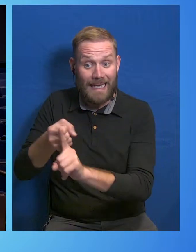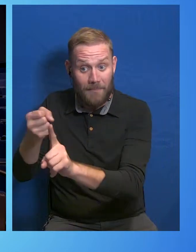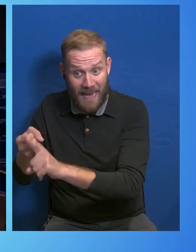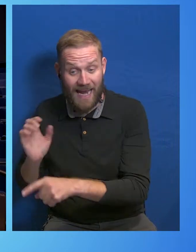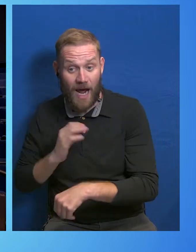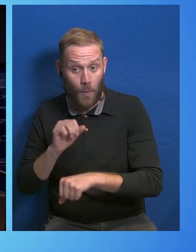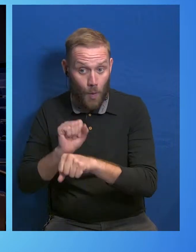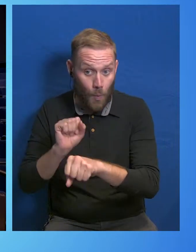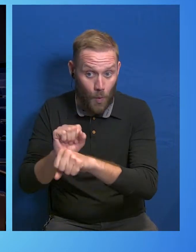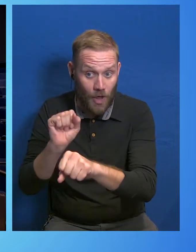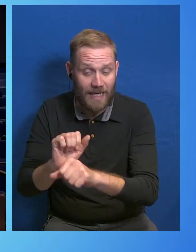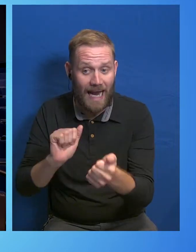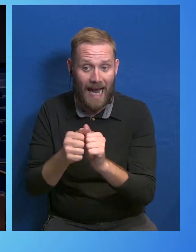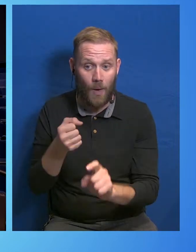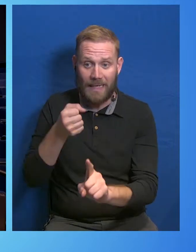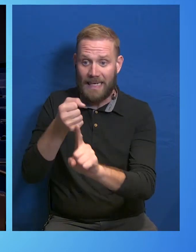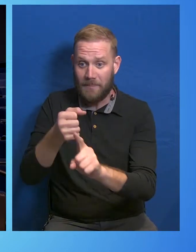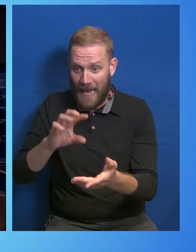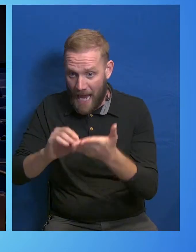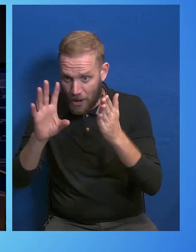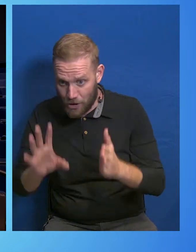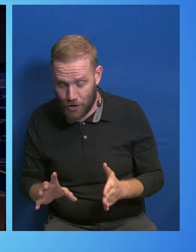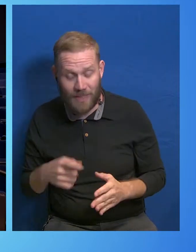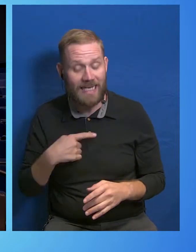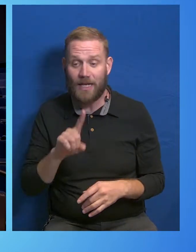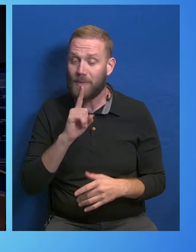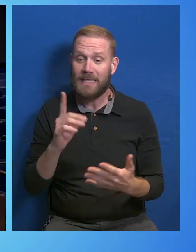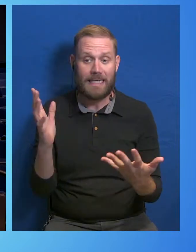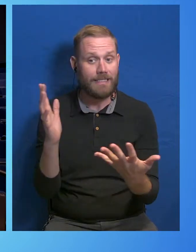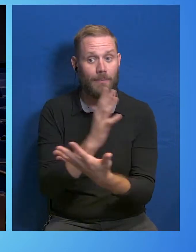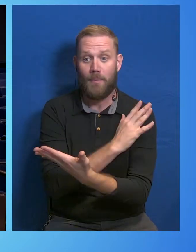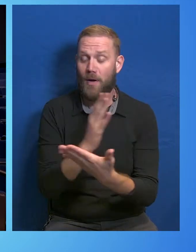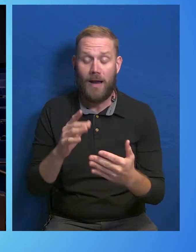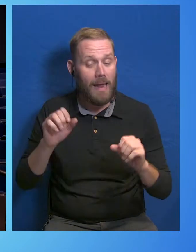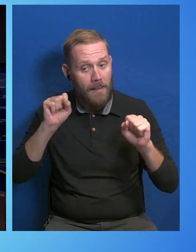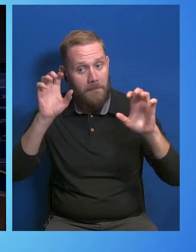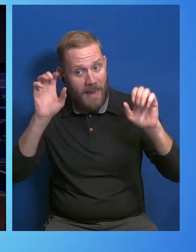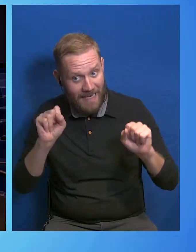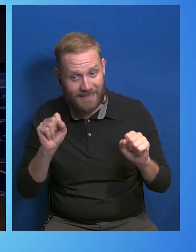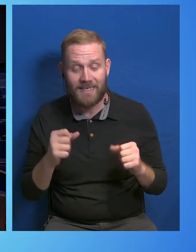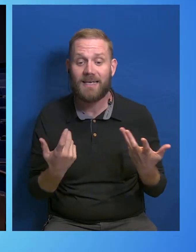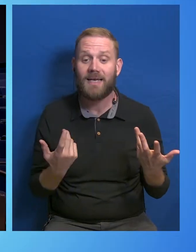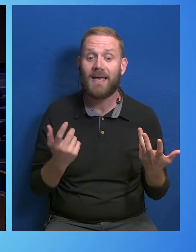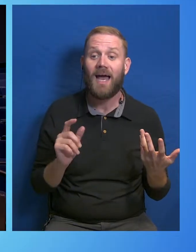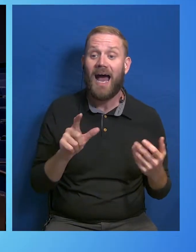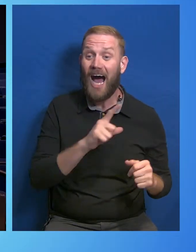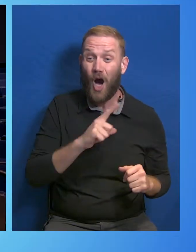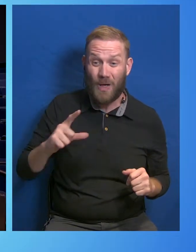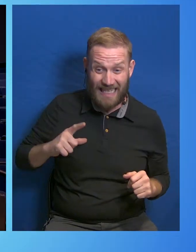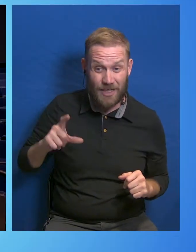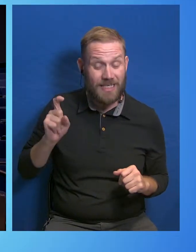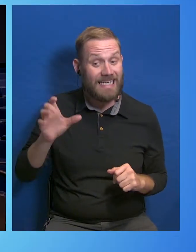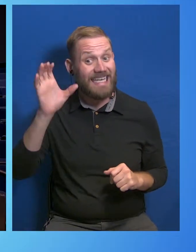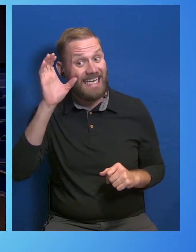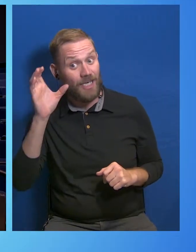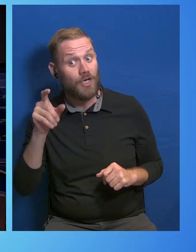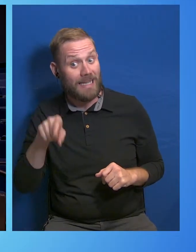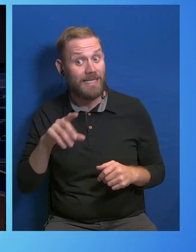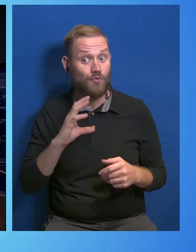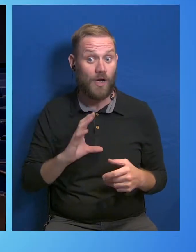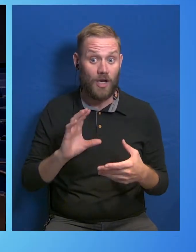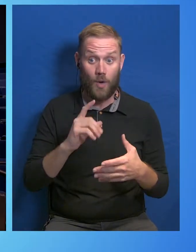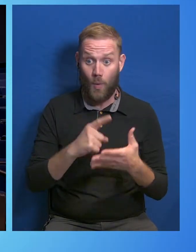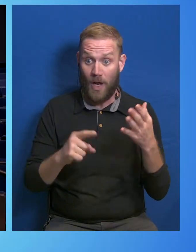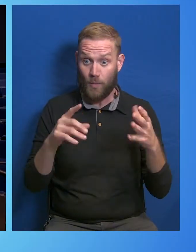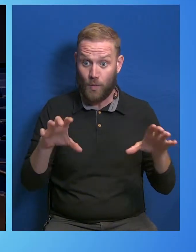people, and it's extraordinary and profound. Our legislators need to hear this and know what we do, because our